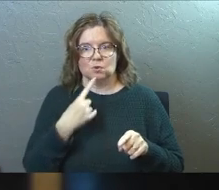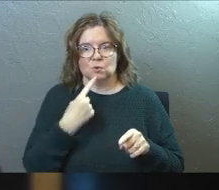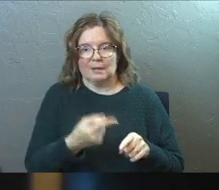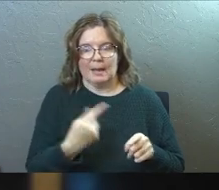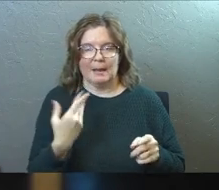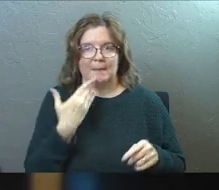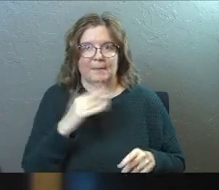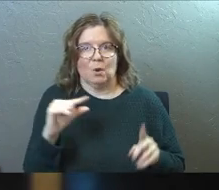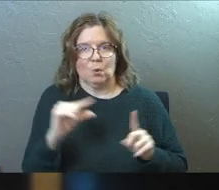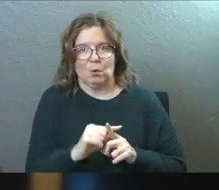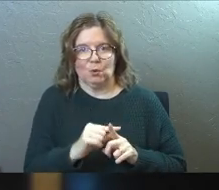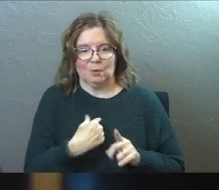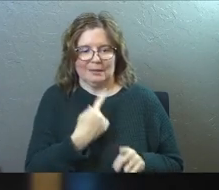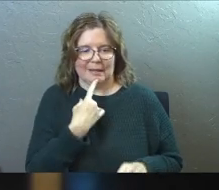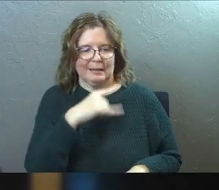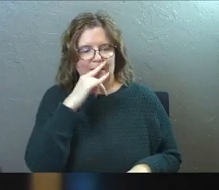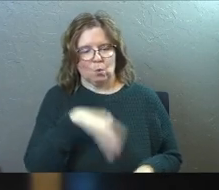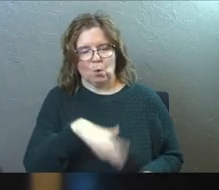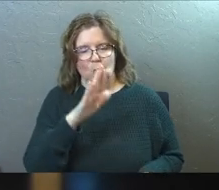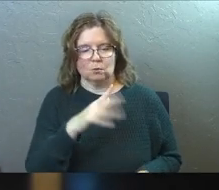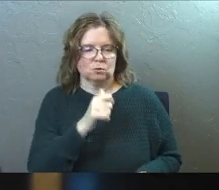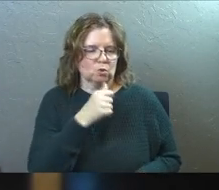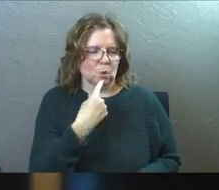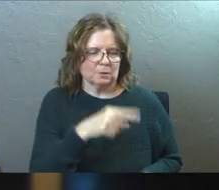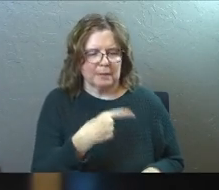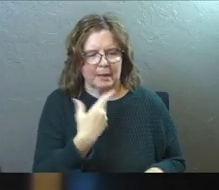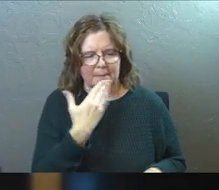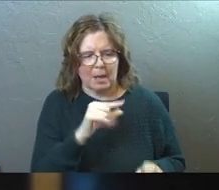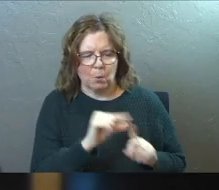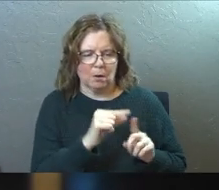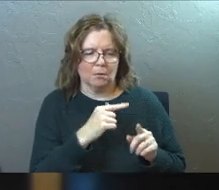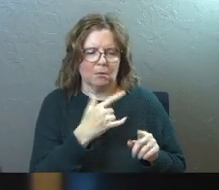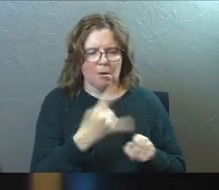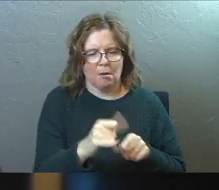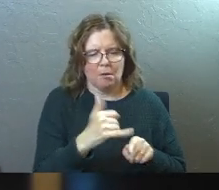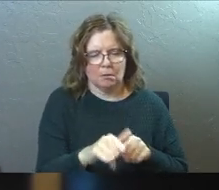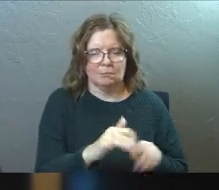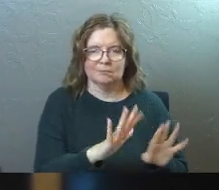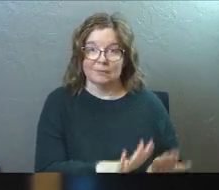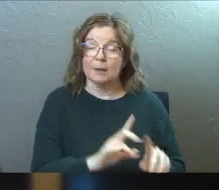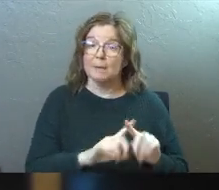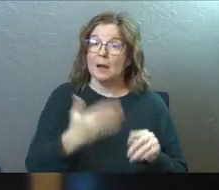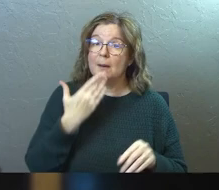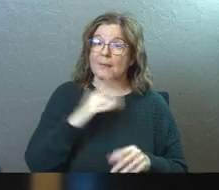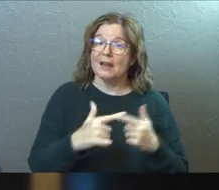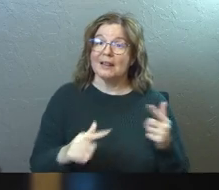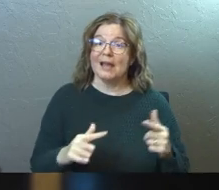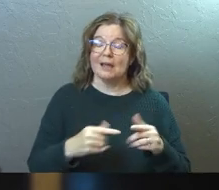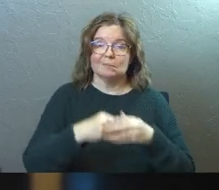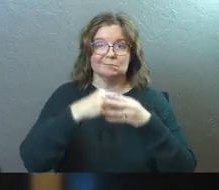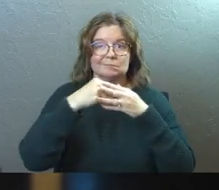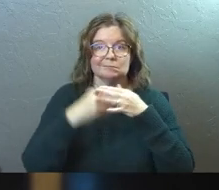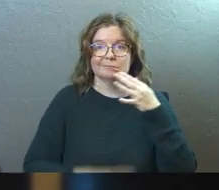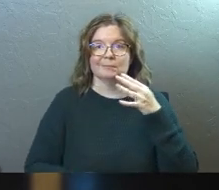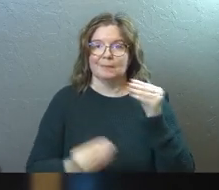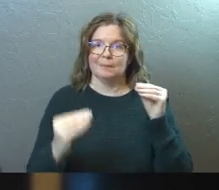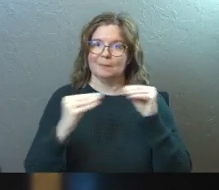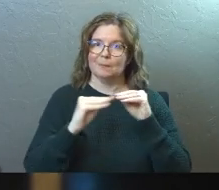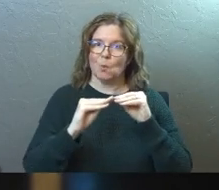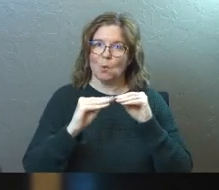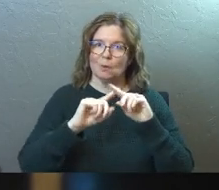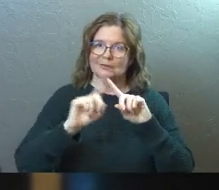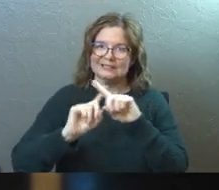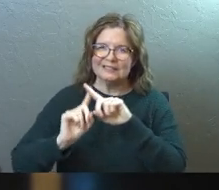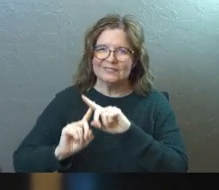say a bad word. So we tell our kids growing up all the time, don't say bad words. You know, all that. That's what we go to. But bad language is so much bigger than that. There's so